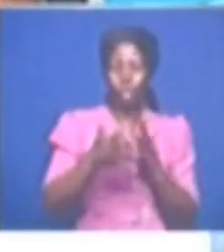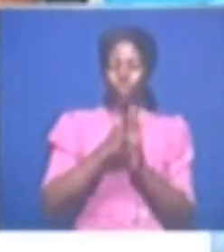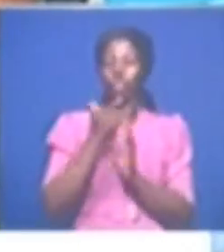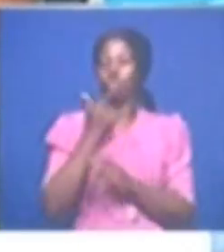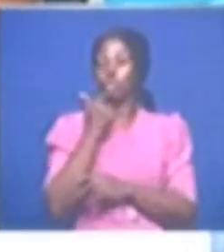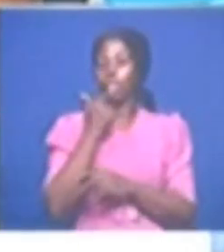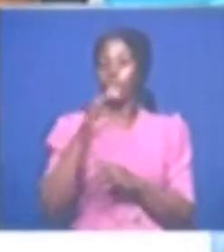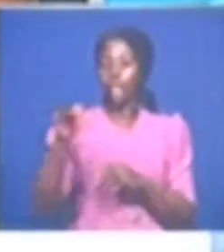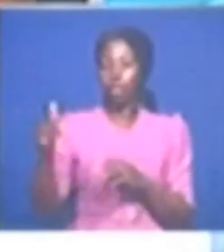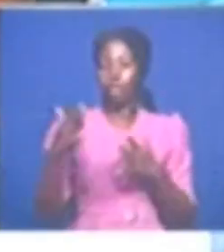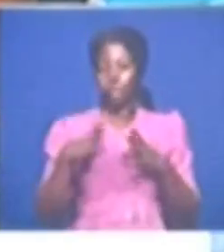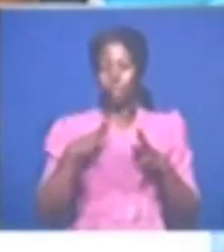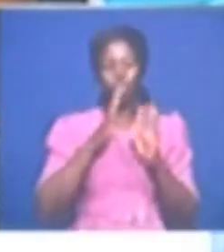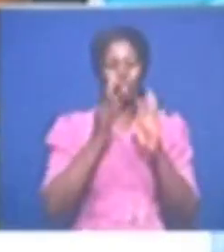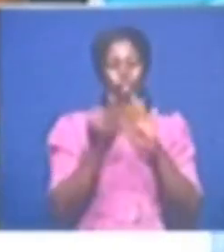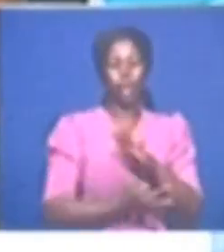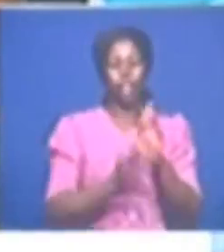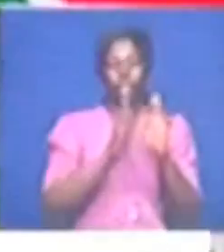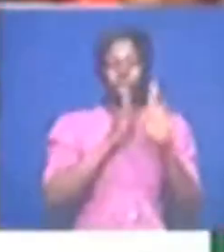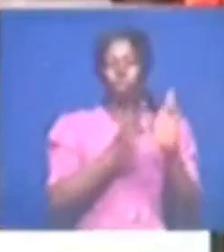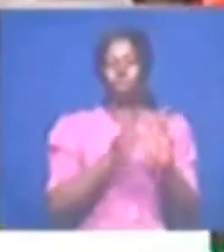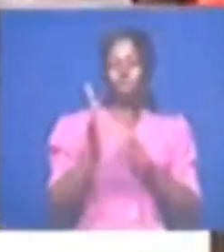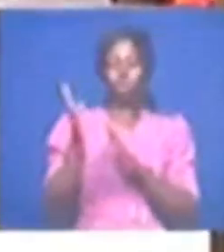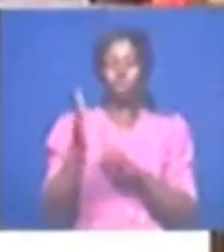following report.